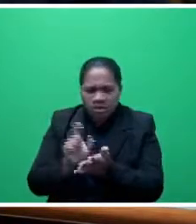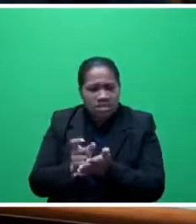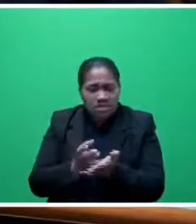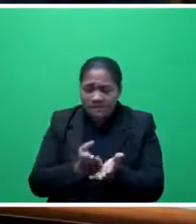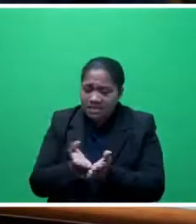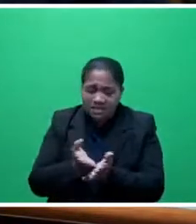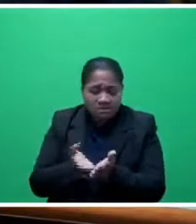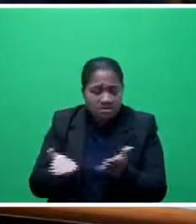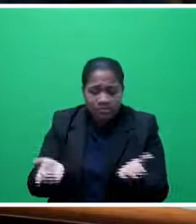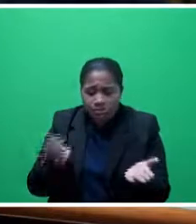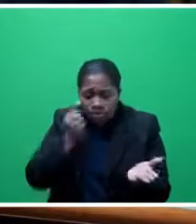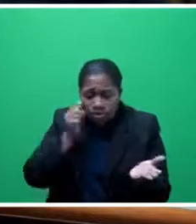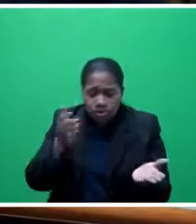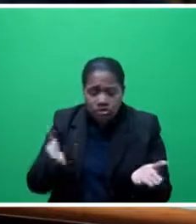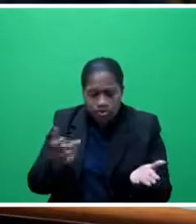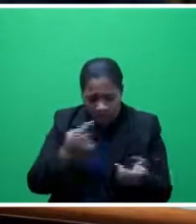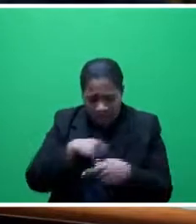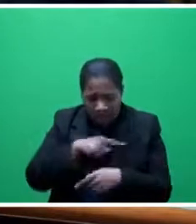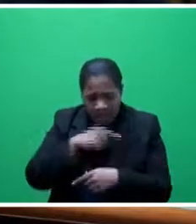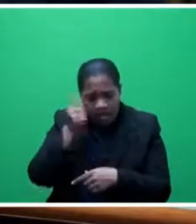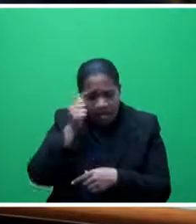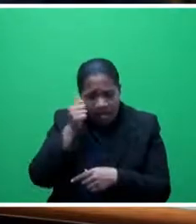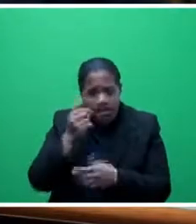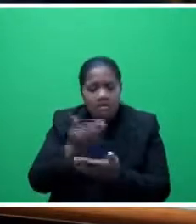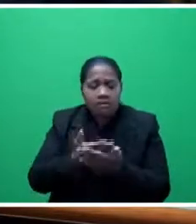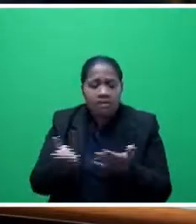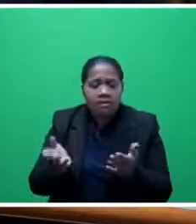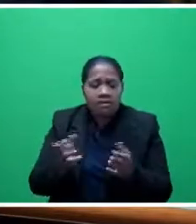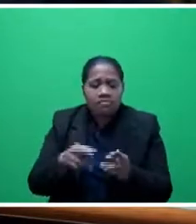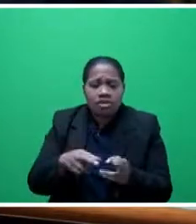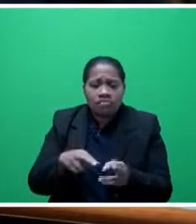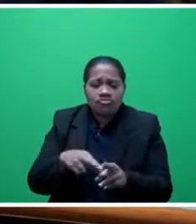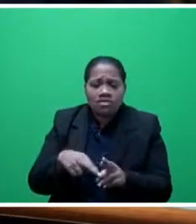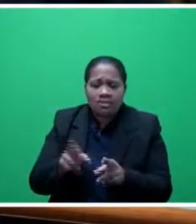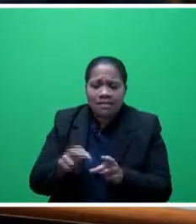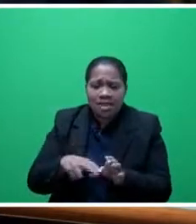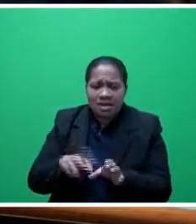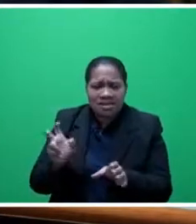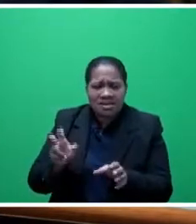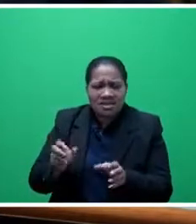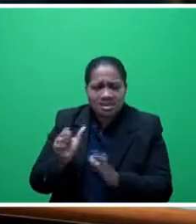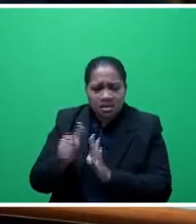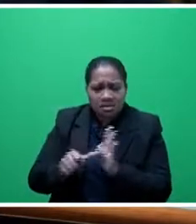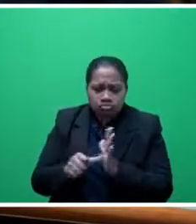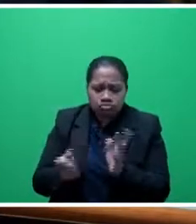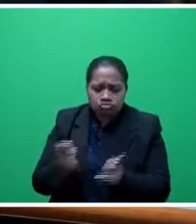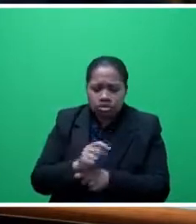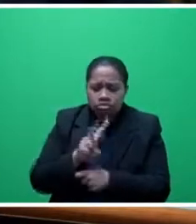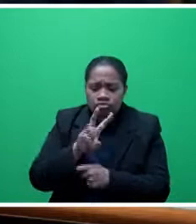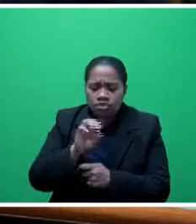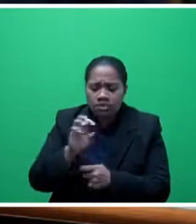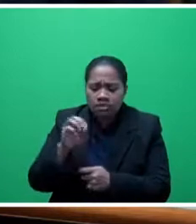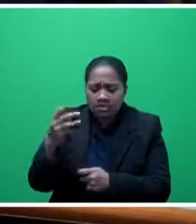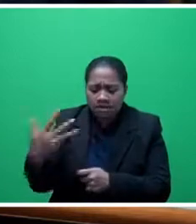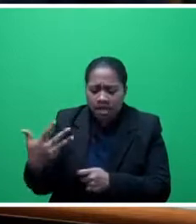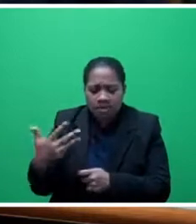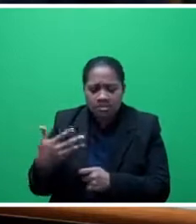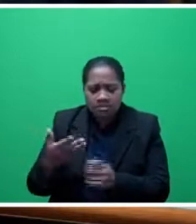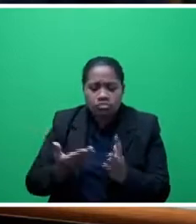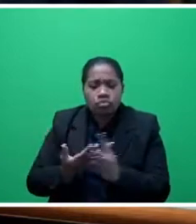the municipal workers, and we know how the retirement age was changed in 2009 through a